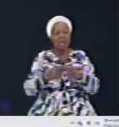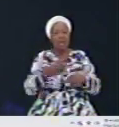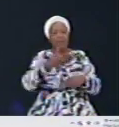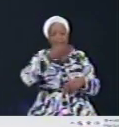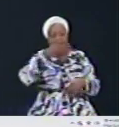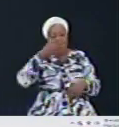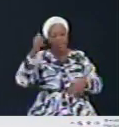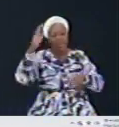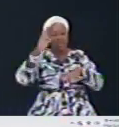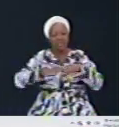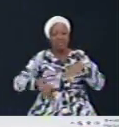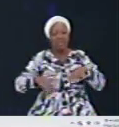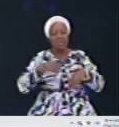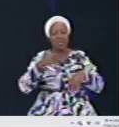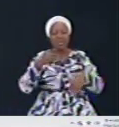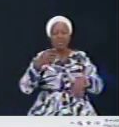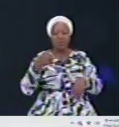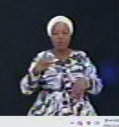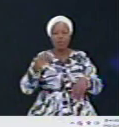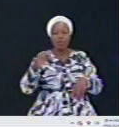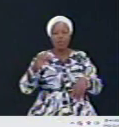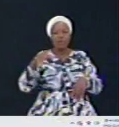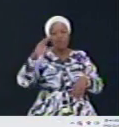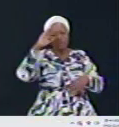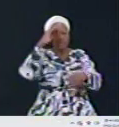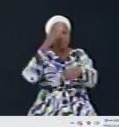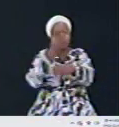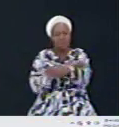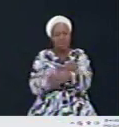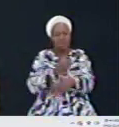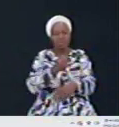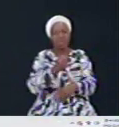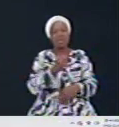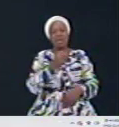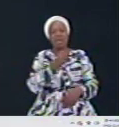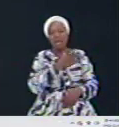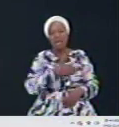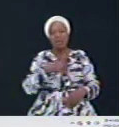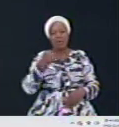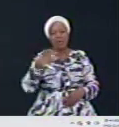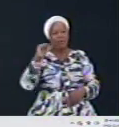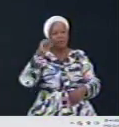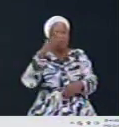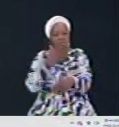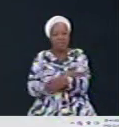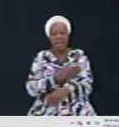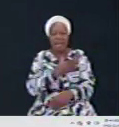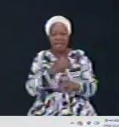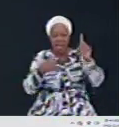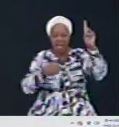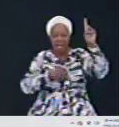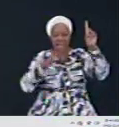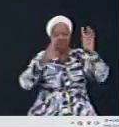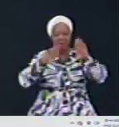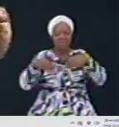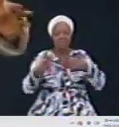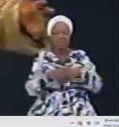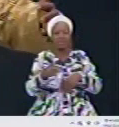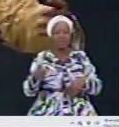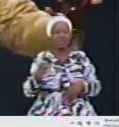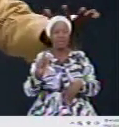better than the sons or of daughters. I will give them